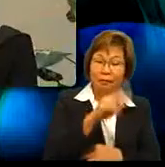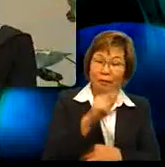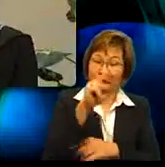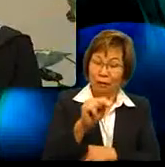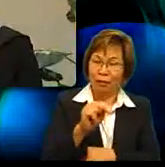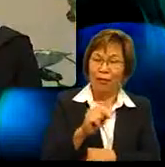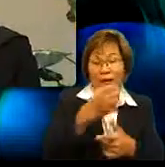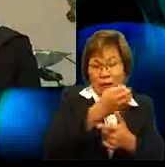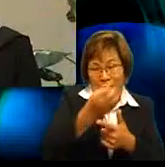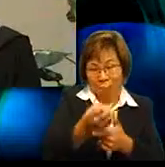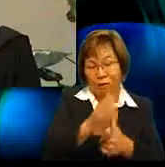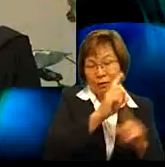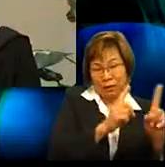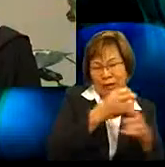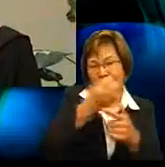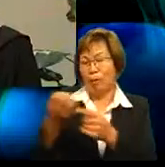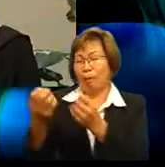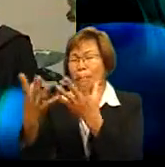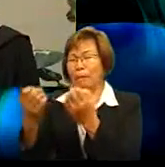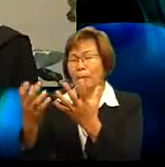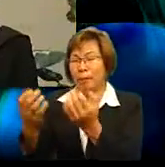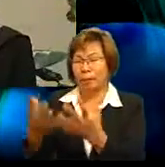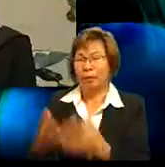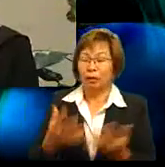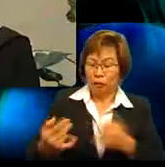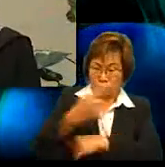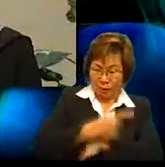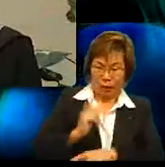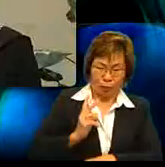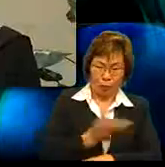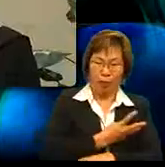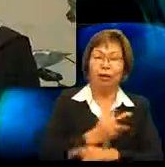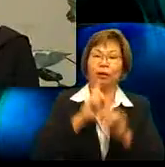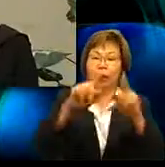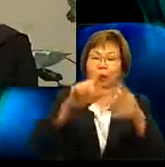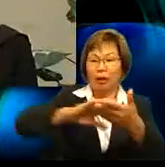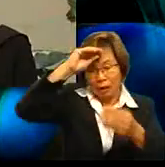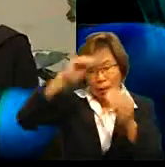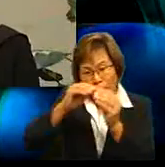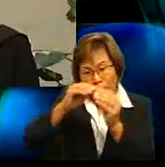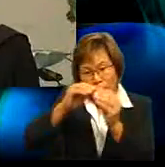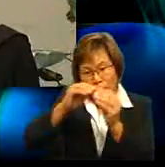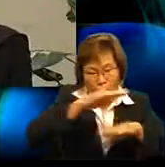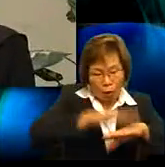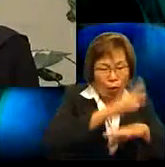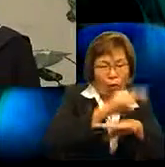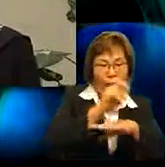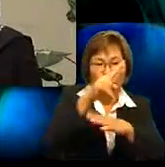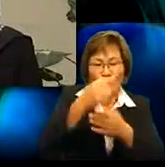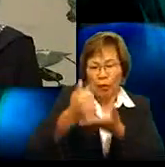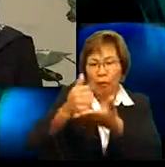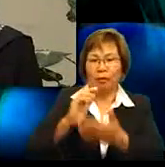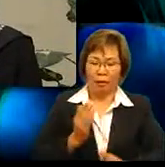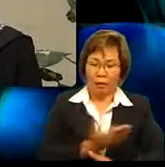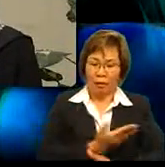Nouns are either singular or plural. Today, we are going to learn more on these nouns with the help of